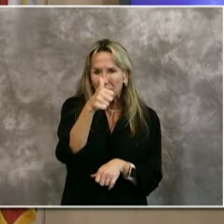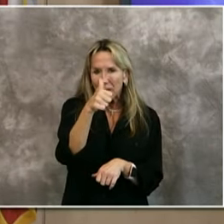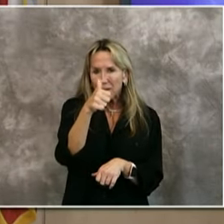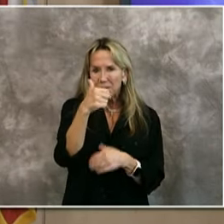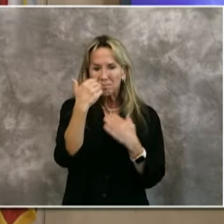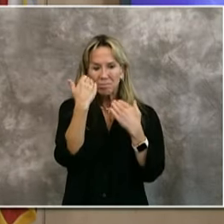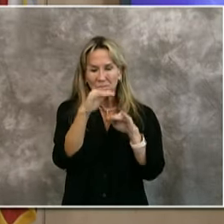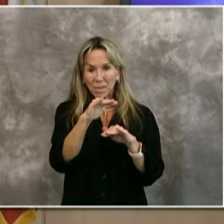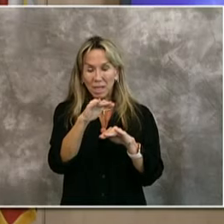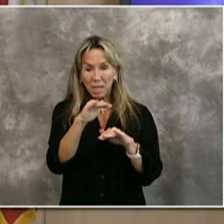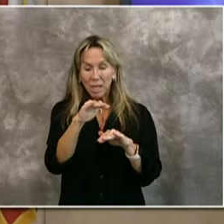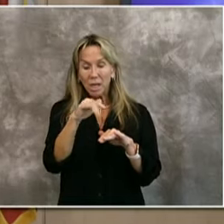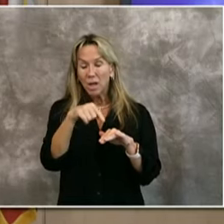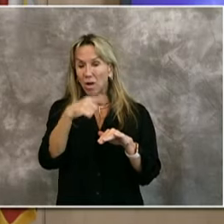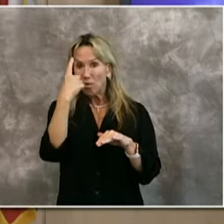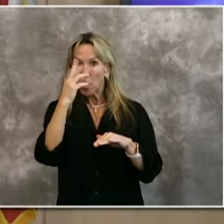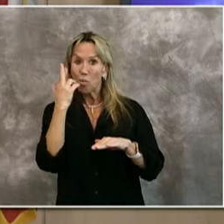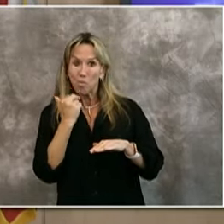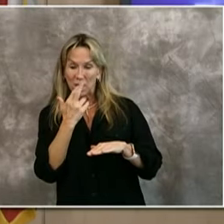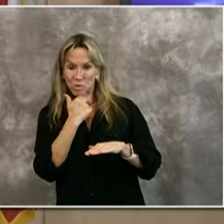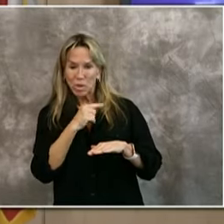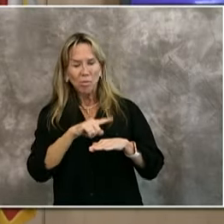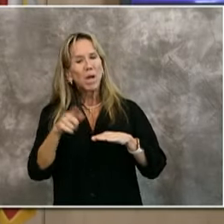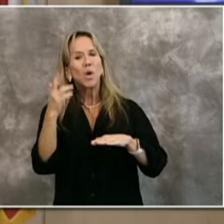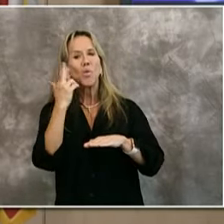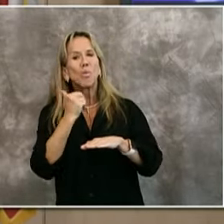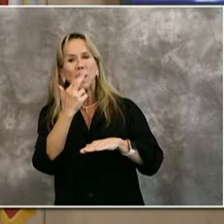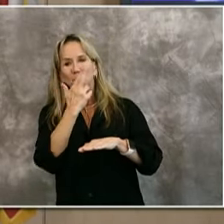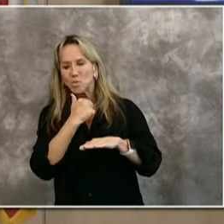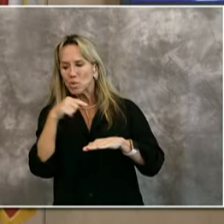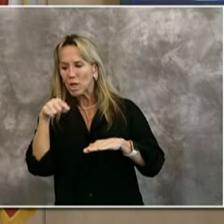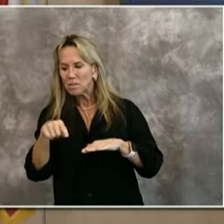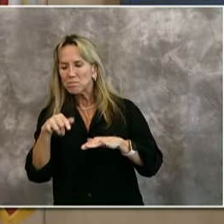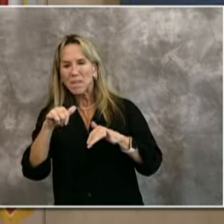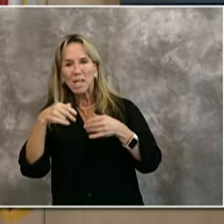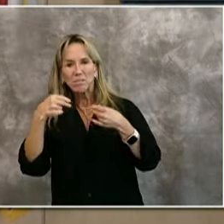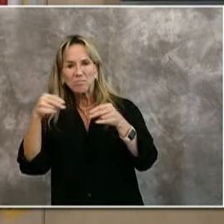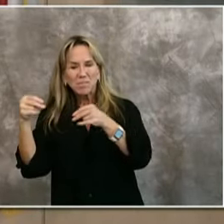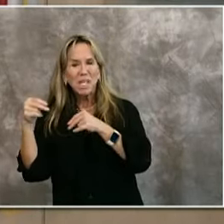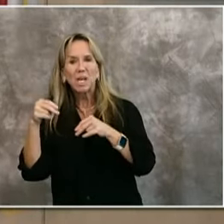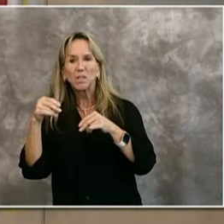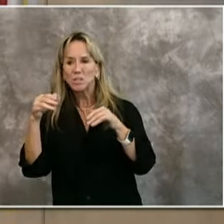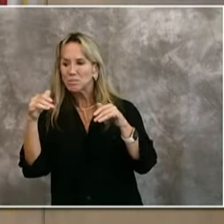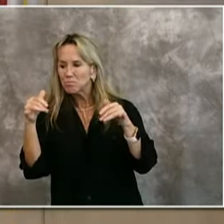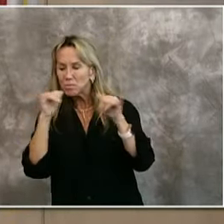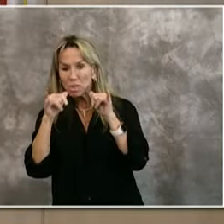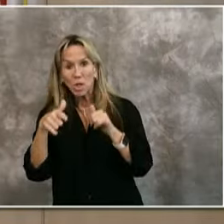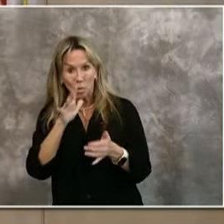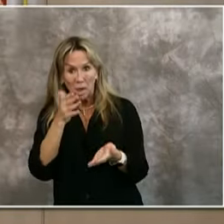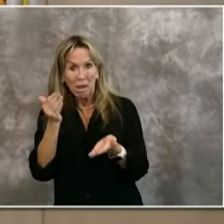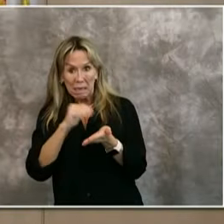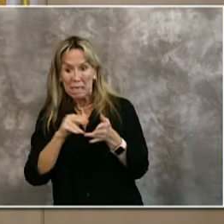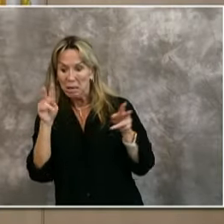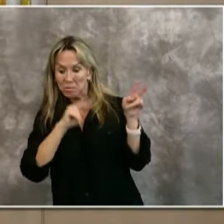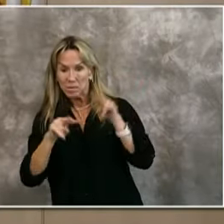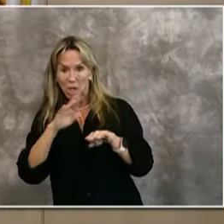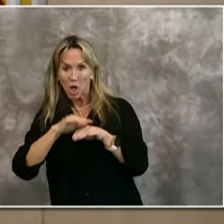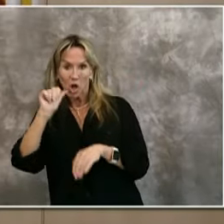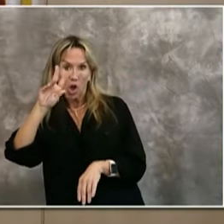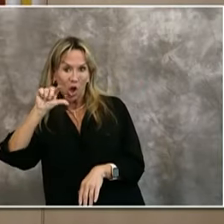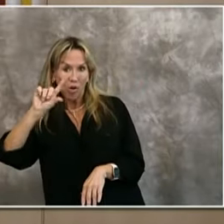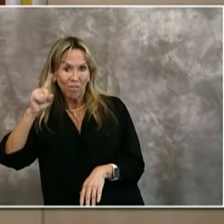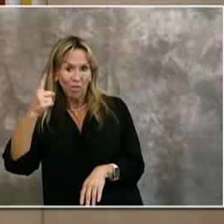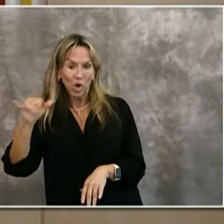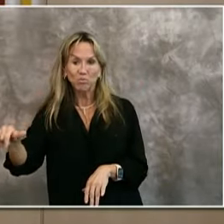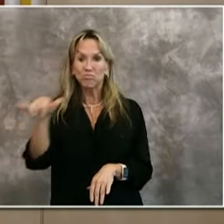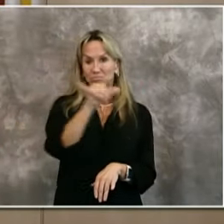that serve alcohol also going to be revisited on August 1, like the bar, breweries, and wineries closure? And the second part